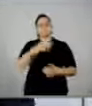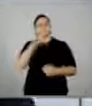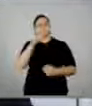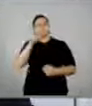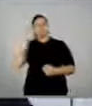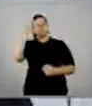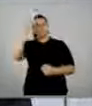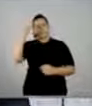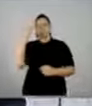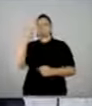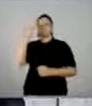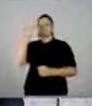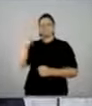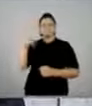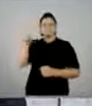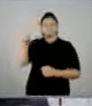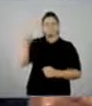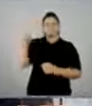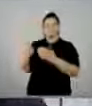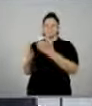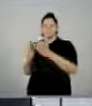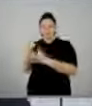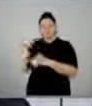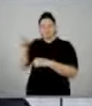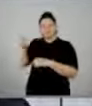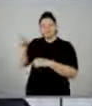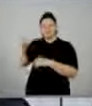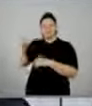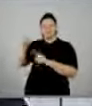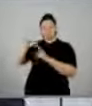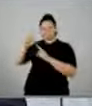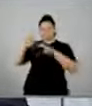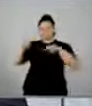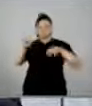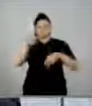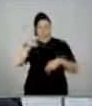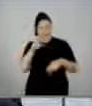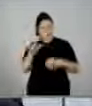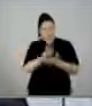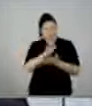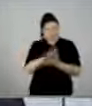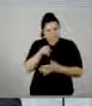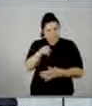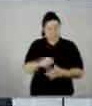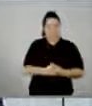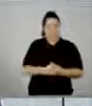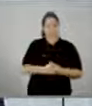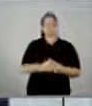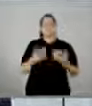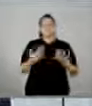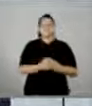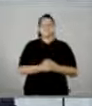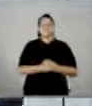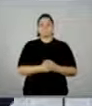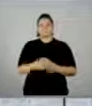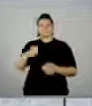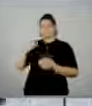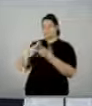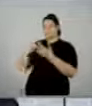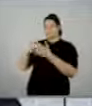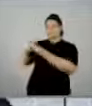Higgins issues, which I'm happy to do, but I don't think we need to detain Professor Skerritt for that. But Chris, did you have one more for